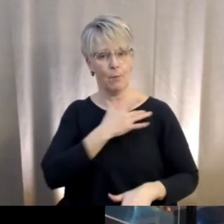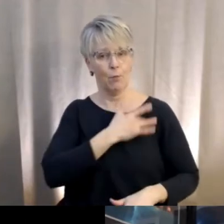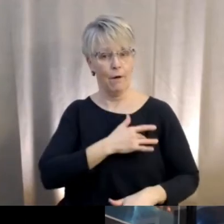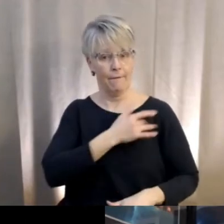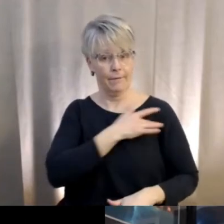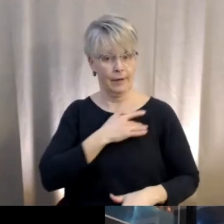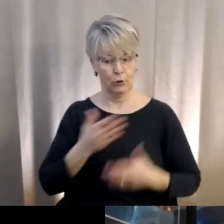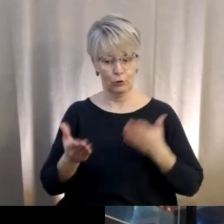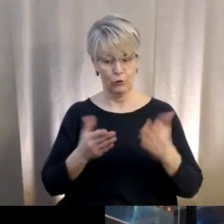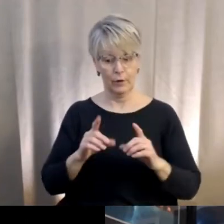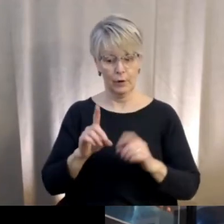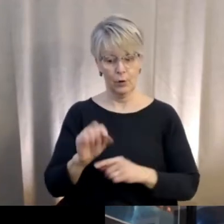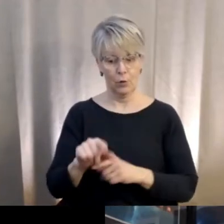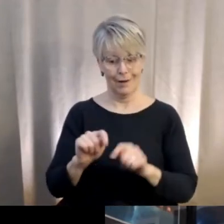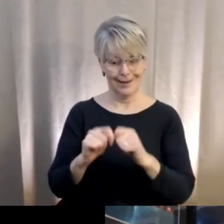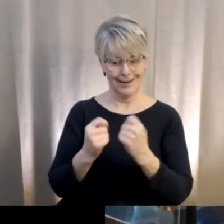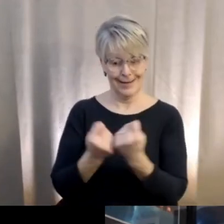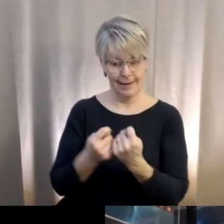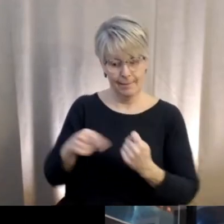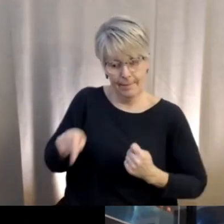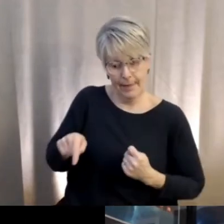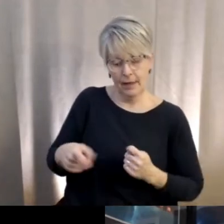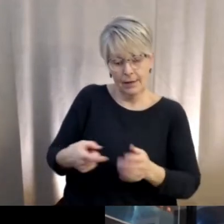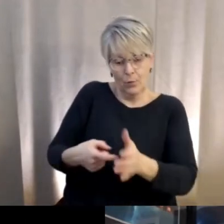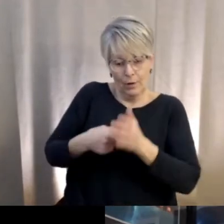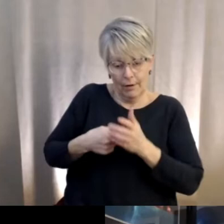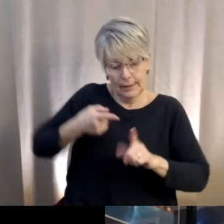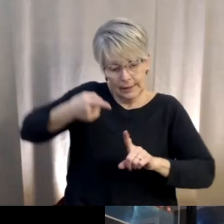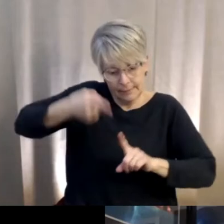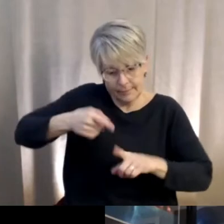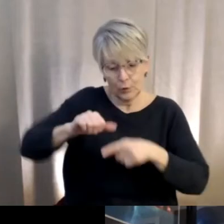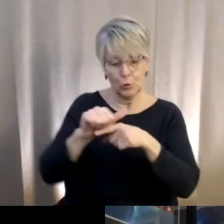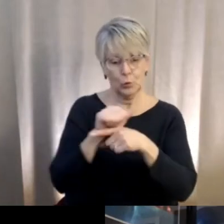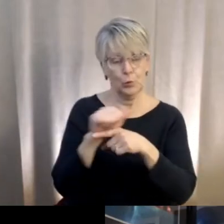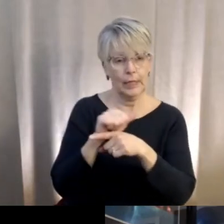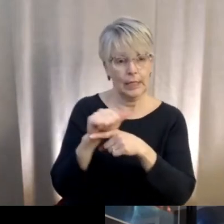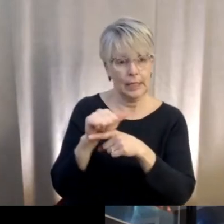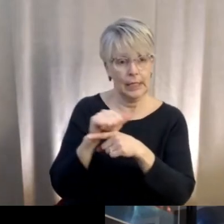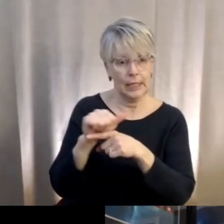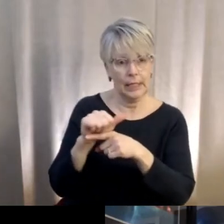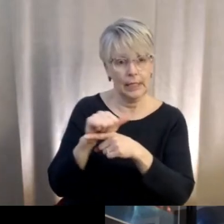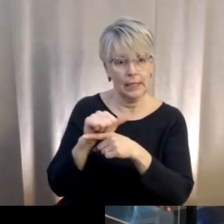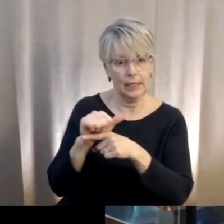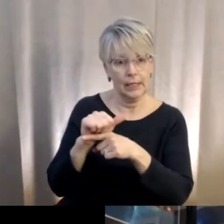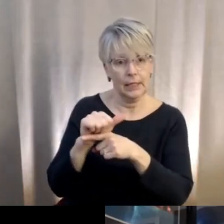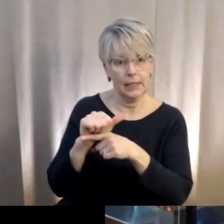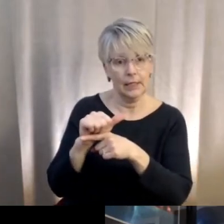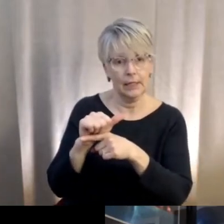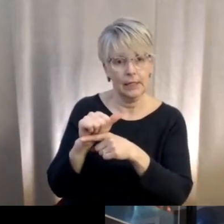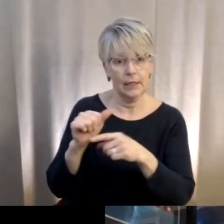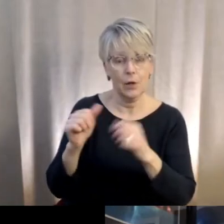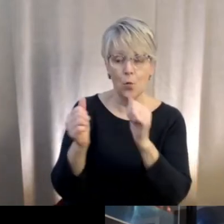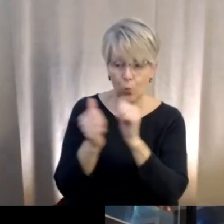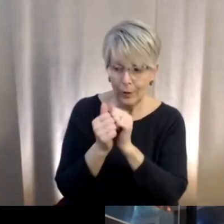the service dog team, would have had to had specific training, typically with a